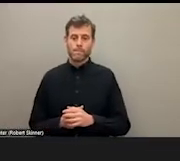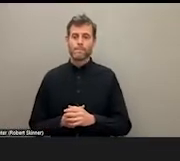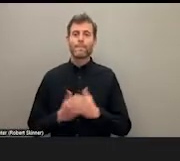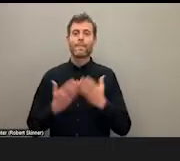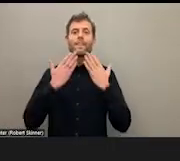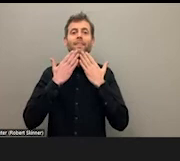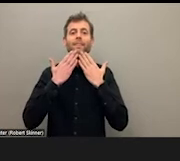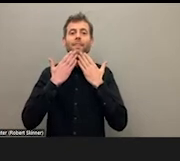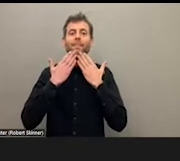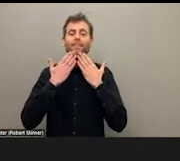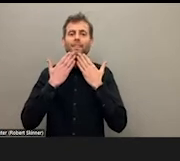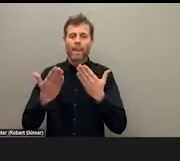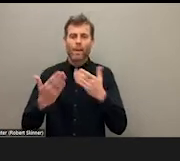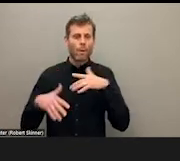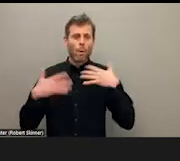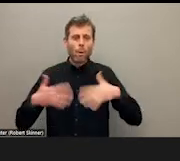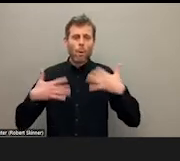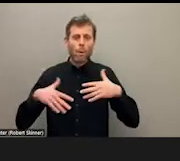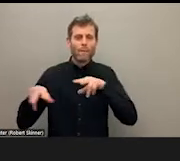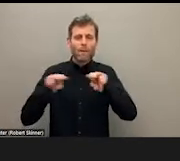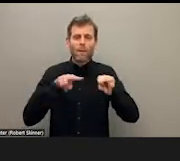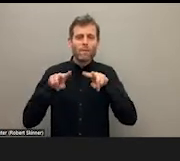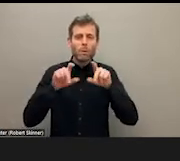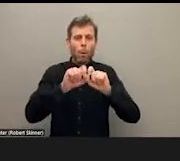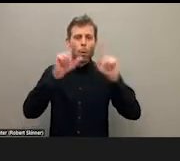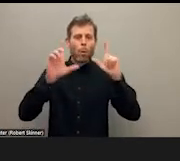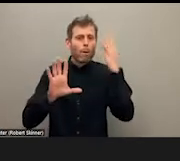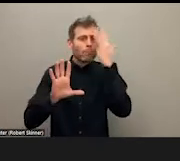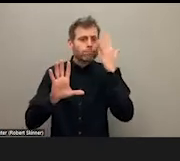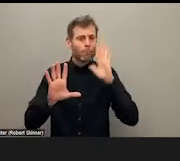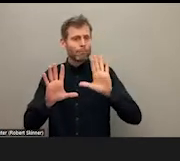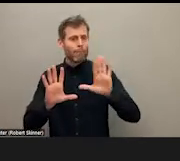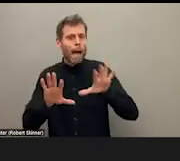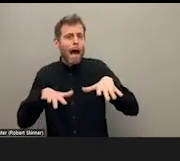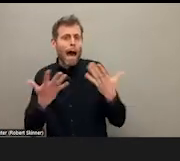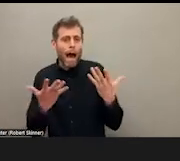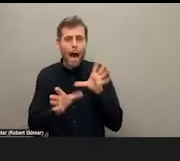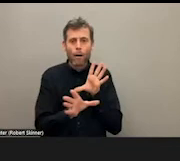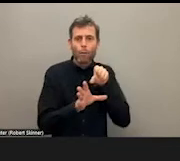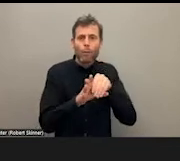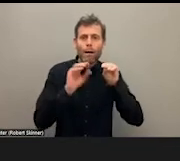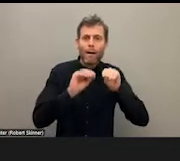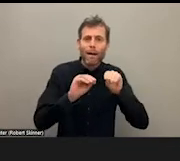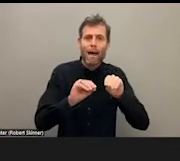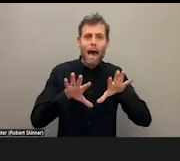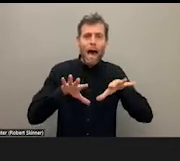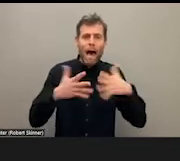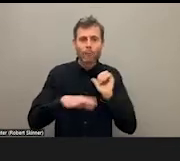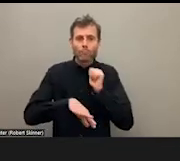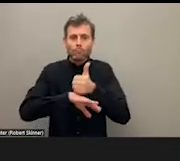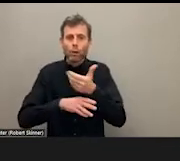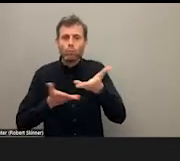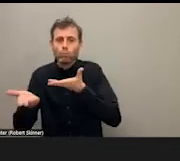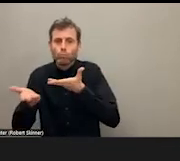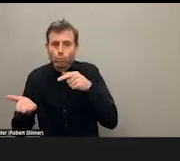Thanks so much, Dalila, for that amazing video. Food for thought and excellent to show the interaction between different services,